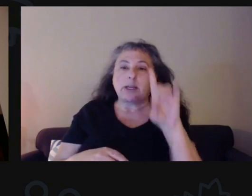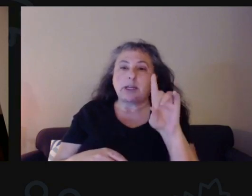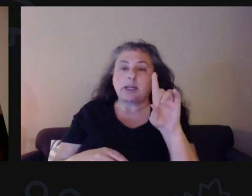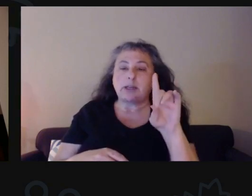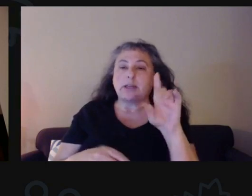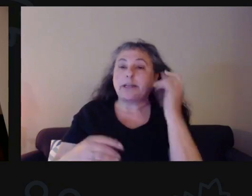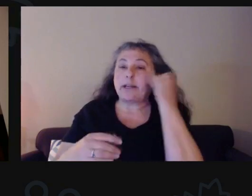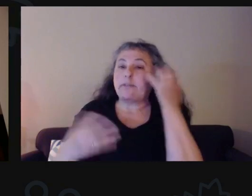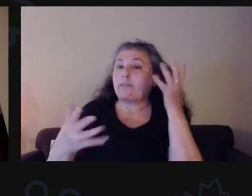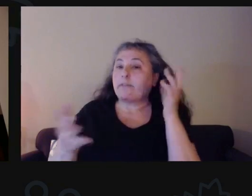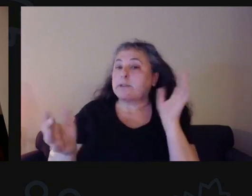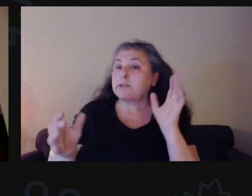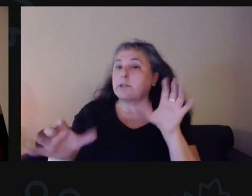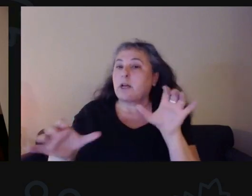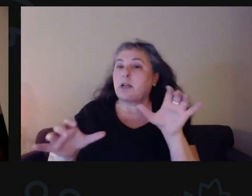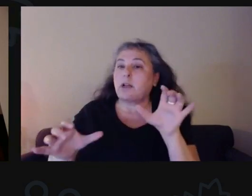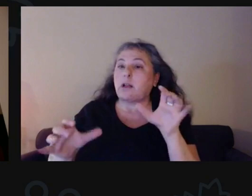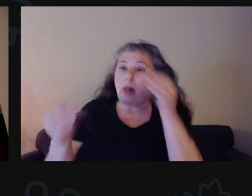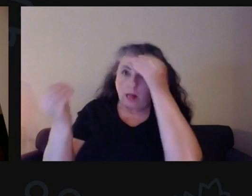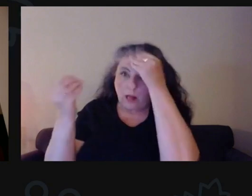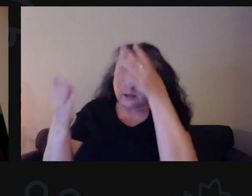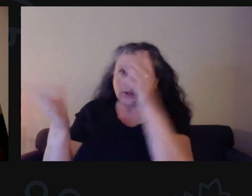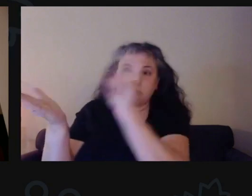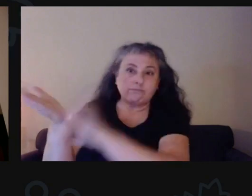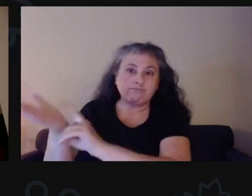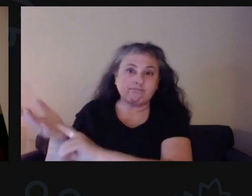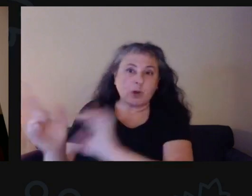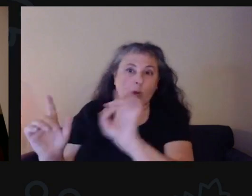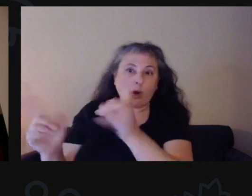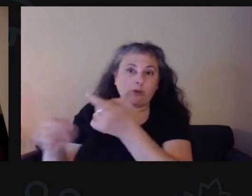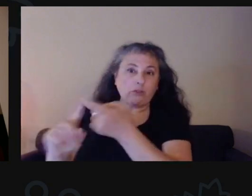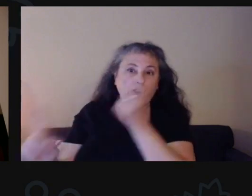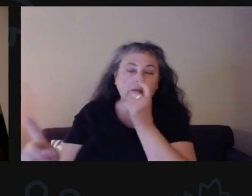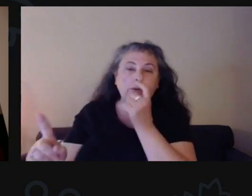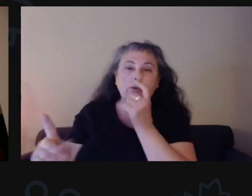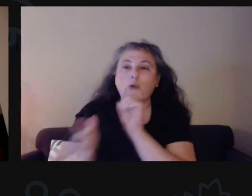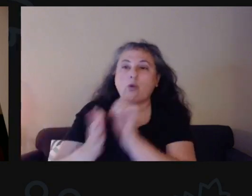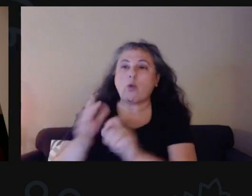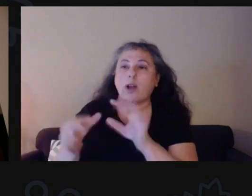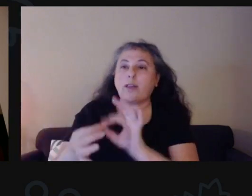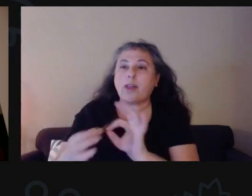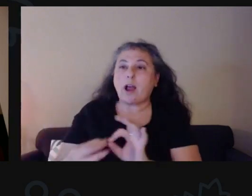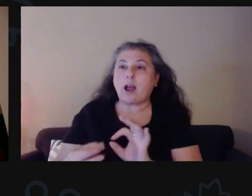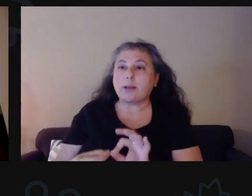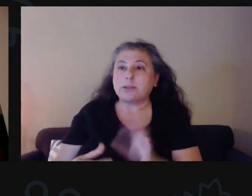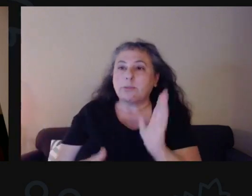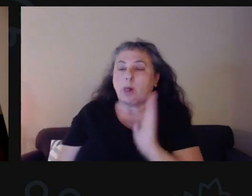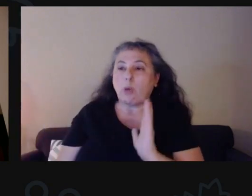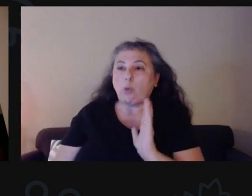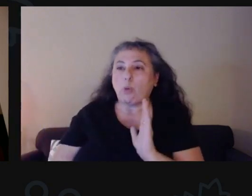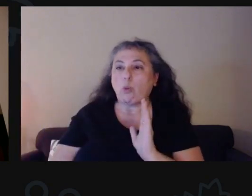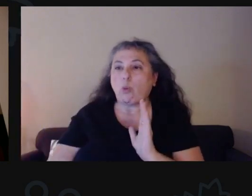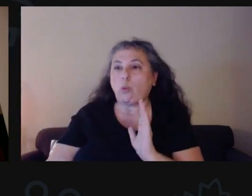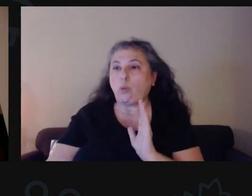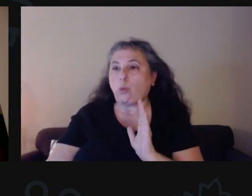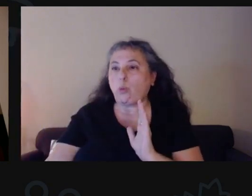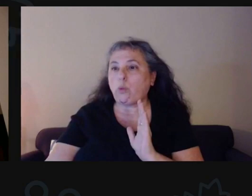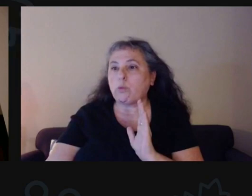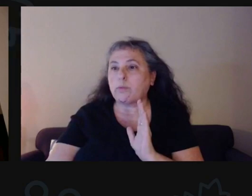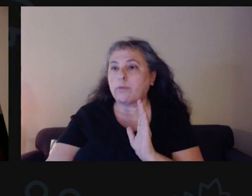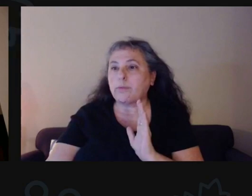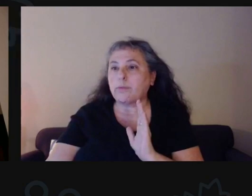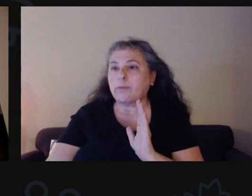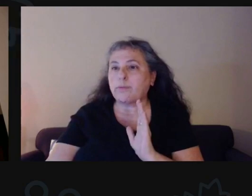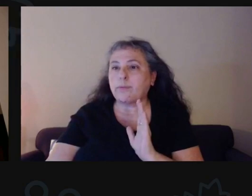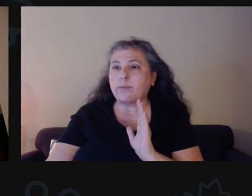already, let us know where you are watching from tonight by writing in the comment section below where you're tuning in from this